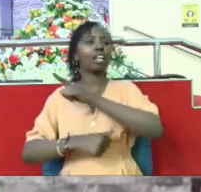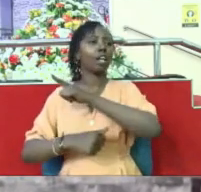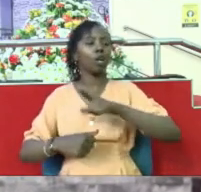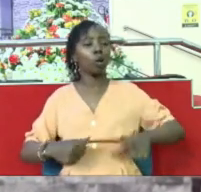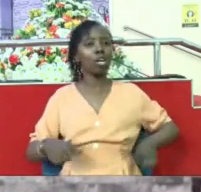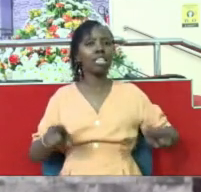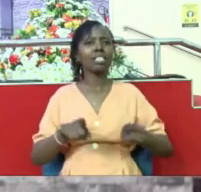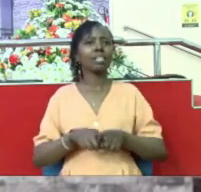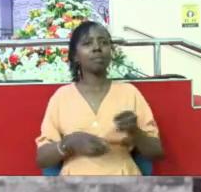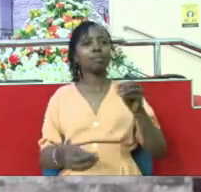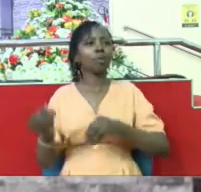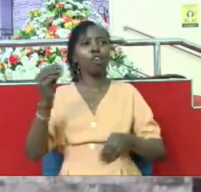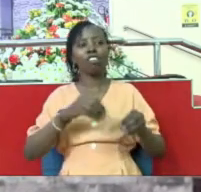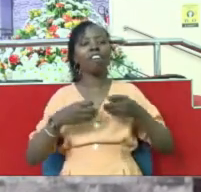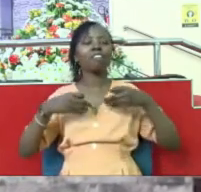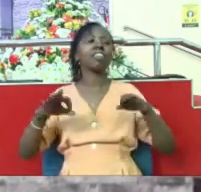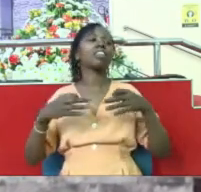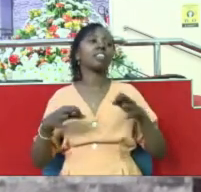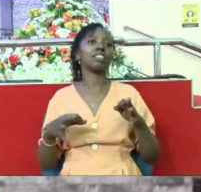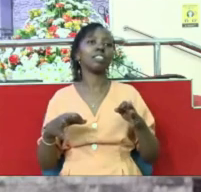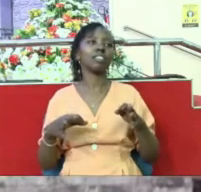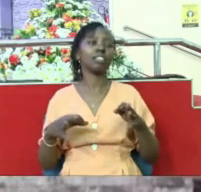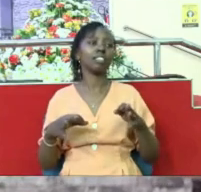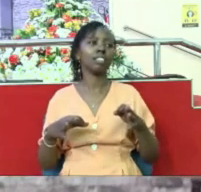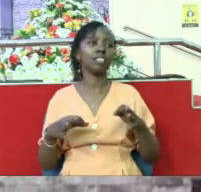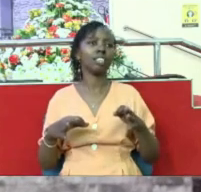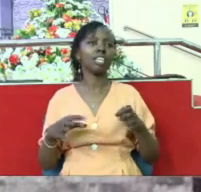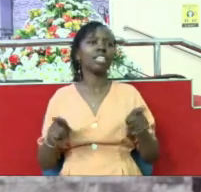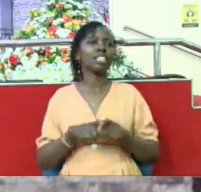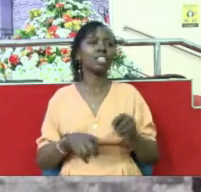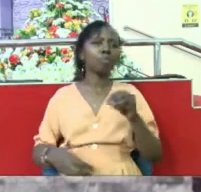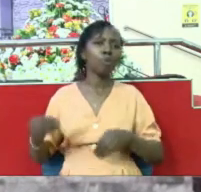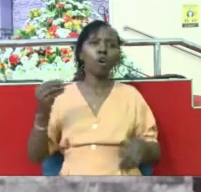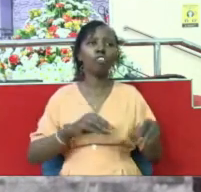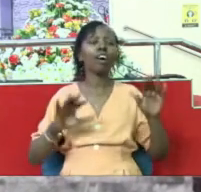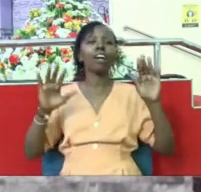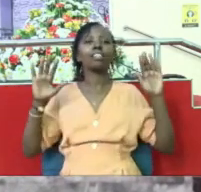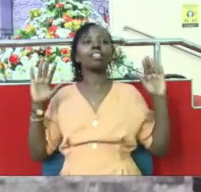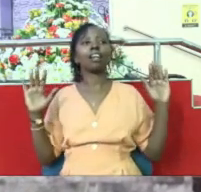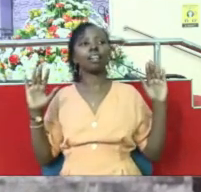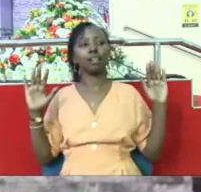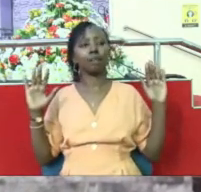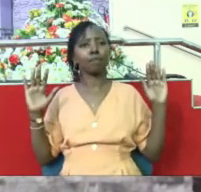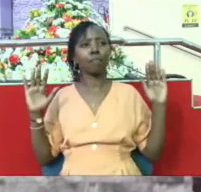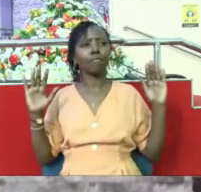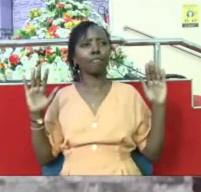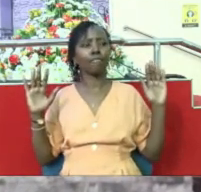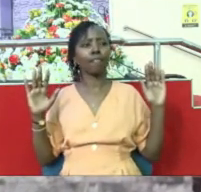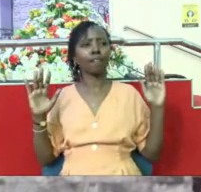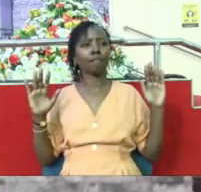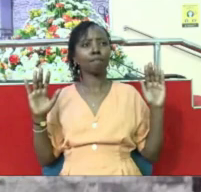wana proportionally. Wakiwa wanatoa kulingana sacrificially, na uwezo, kujitolea, until they felt